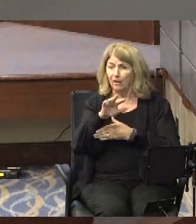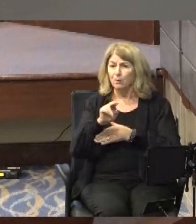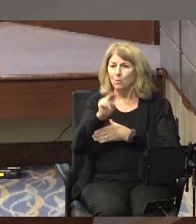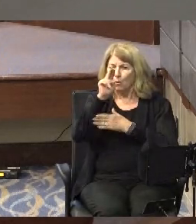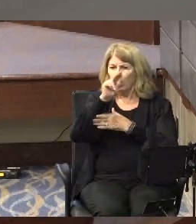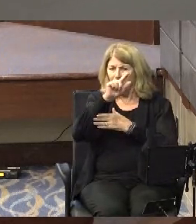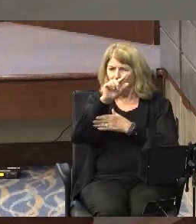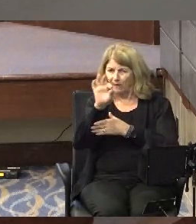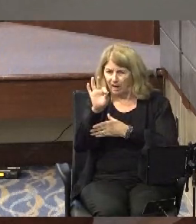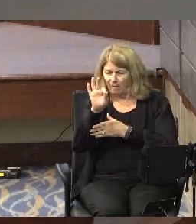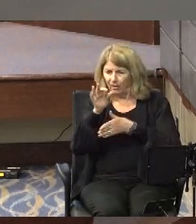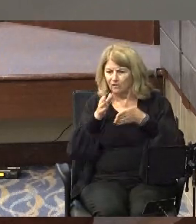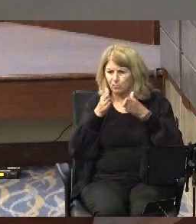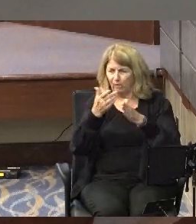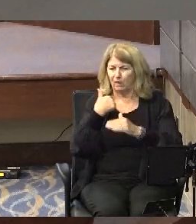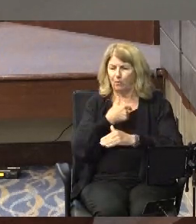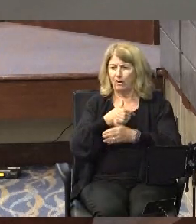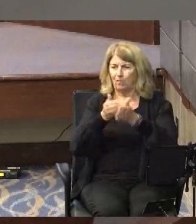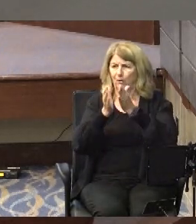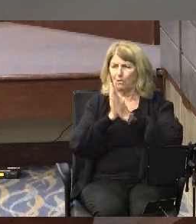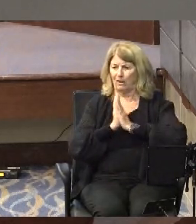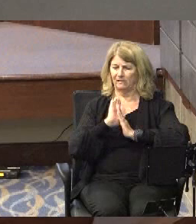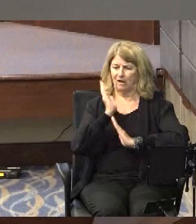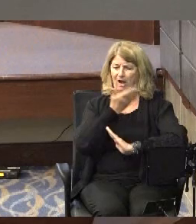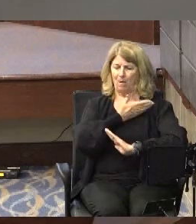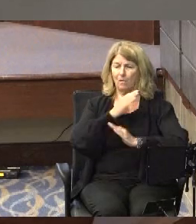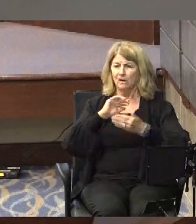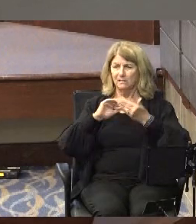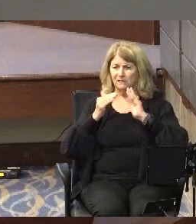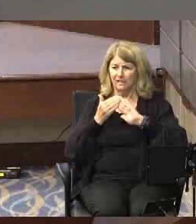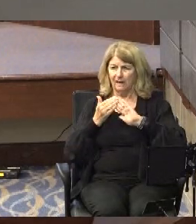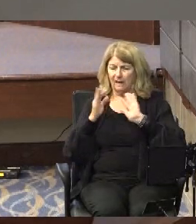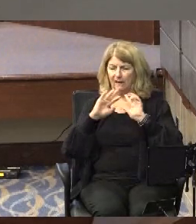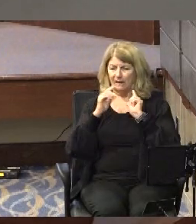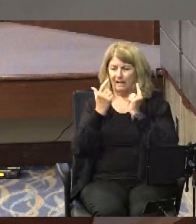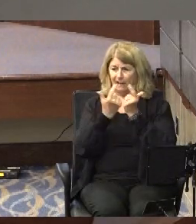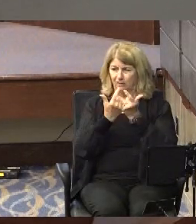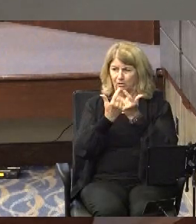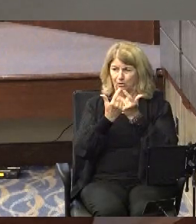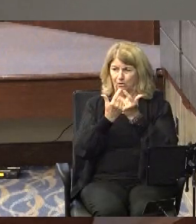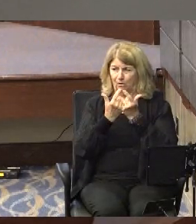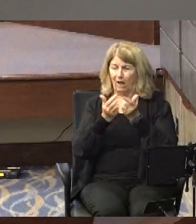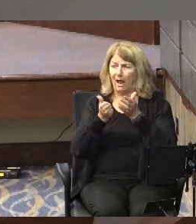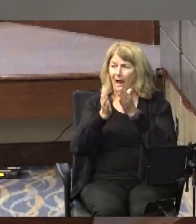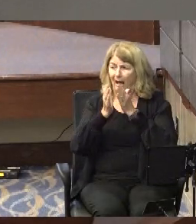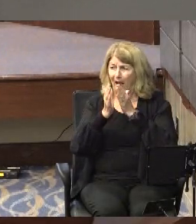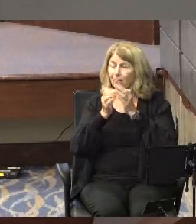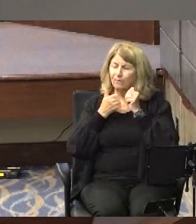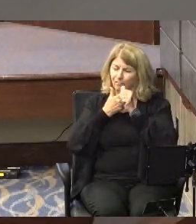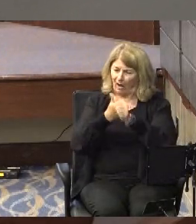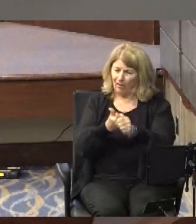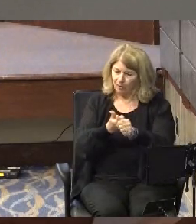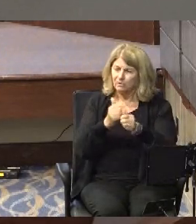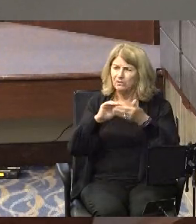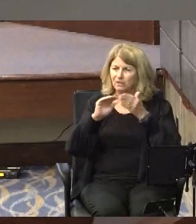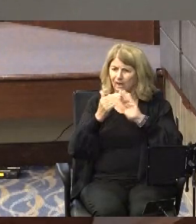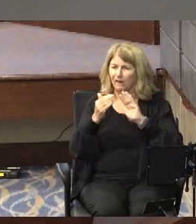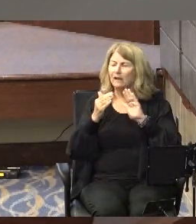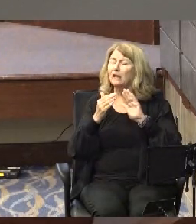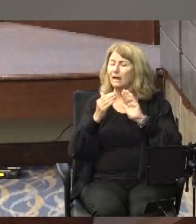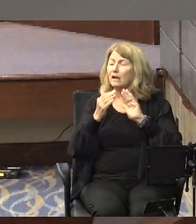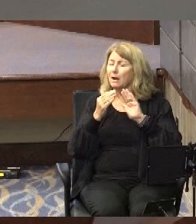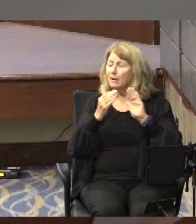Street, and we request that our city council heed the city planning department recommendation and the city